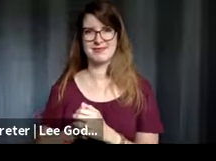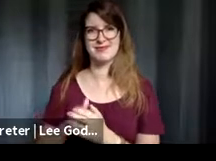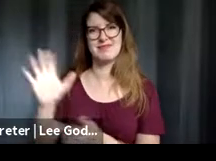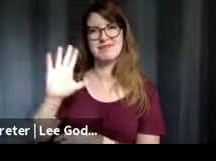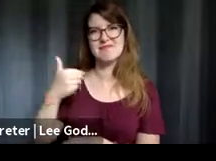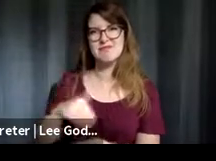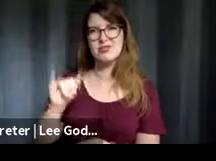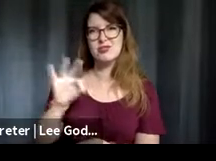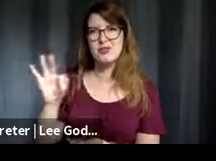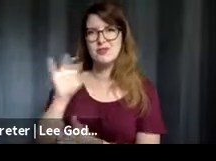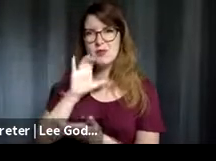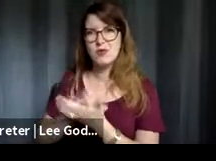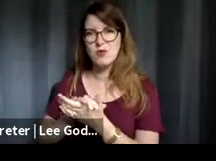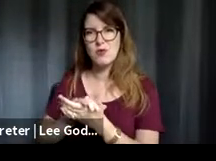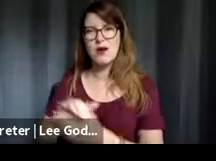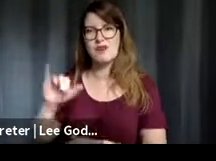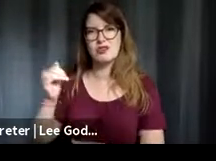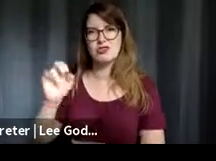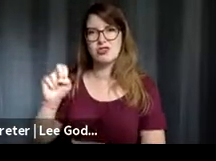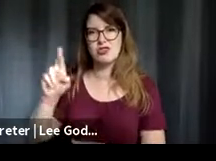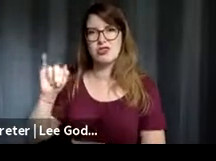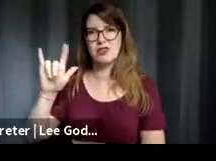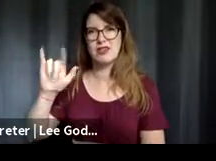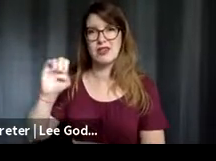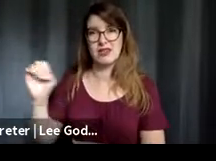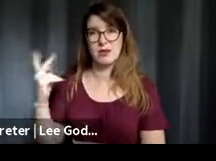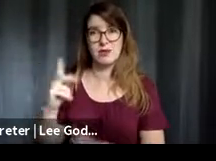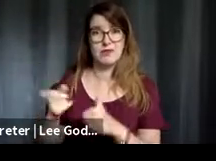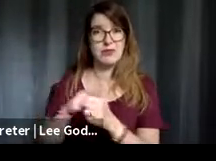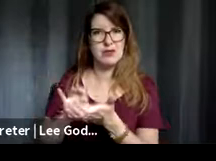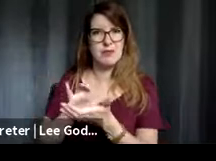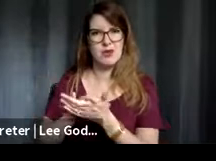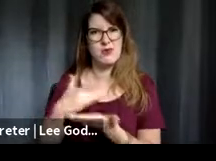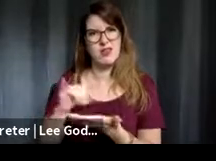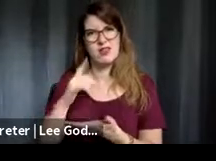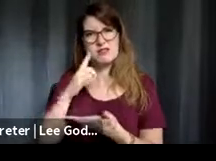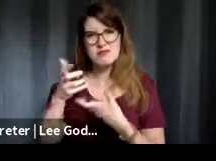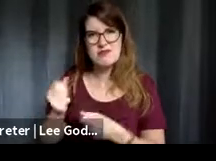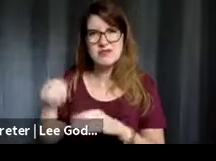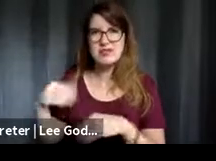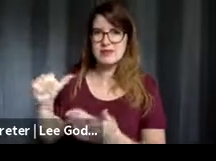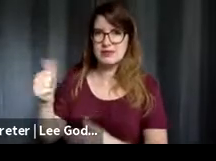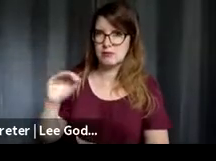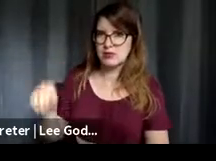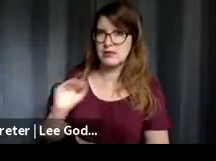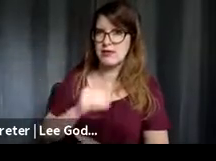Hi, I'm Jeff, and this is my wife, Carrie Lee. When we first got married, we felt like it's important to be obedient and give 10% of our